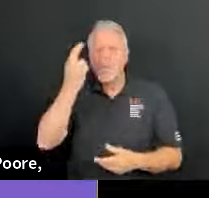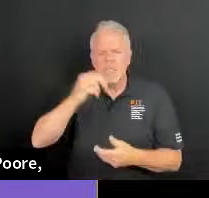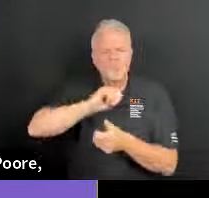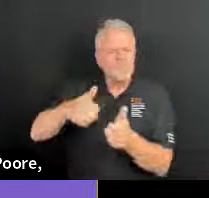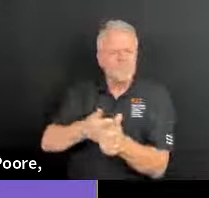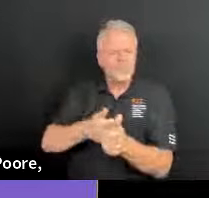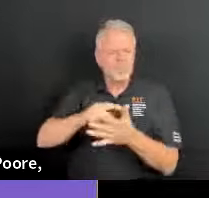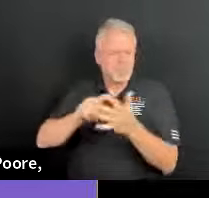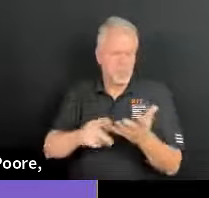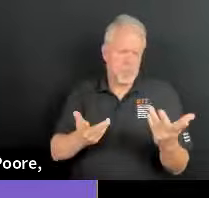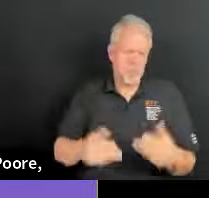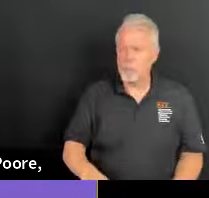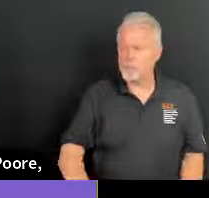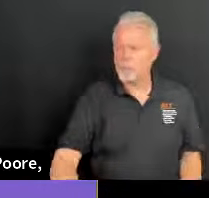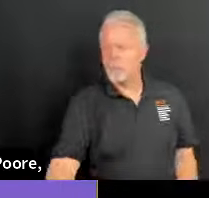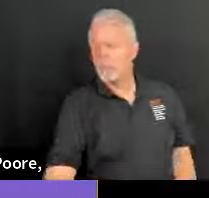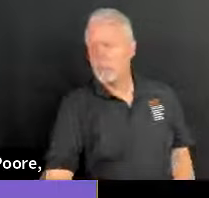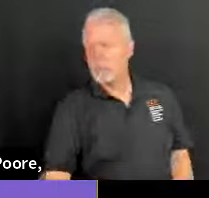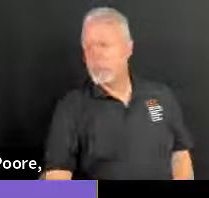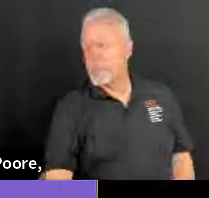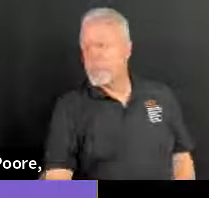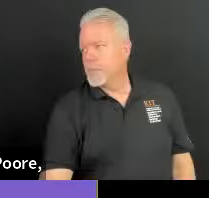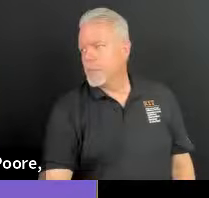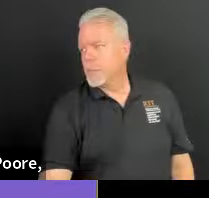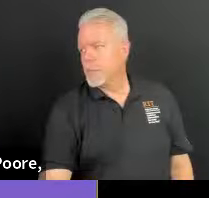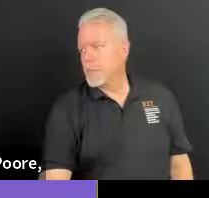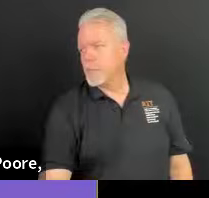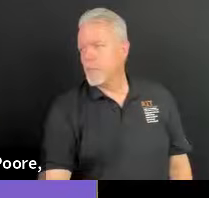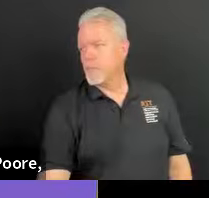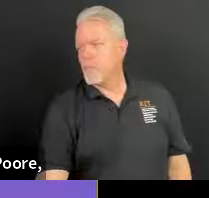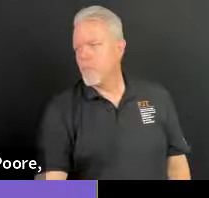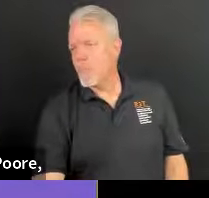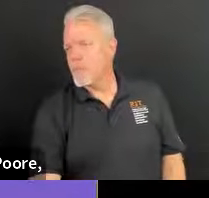diagnosed with SUD and what the reasons are behind it.